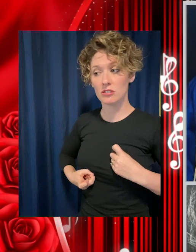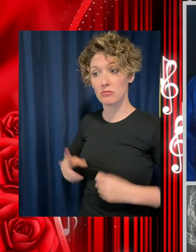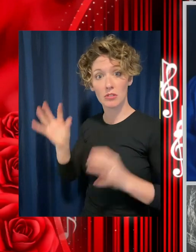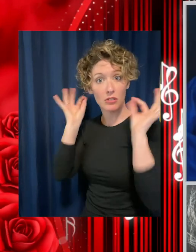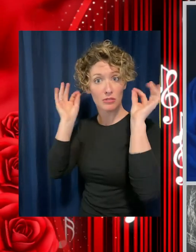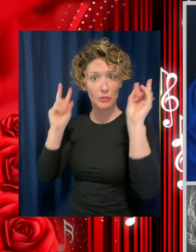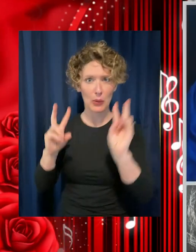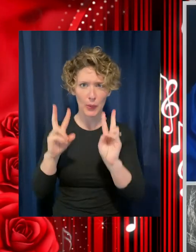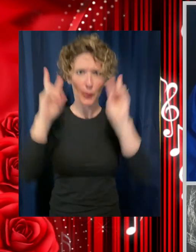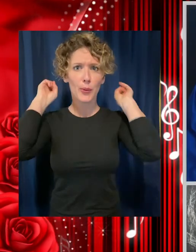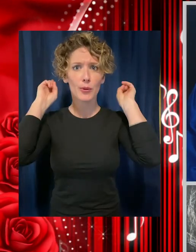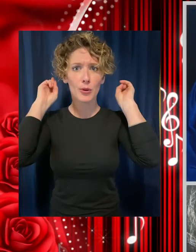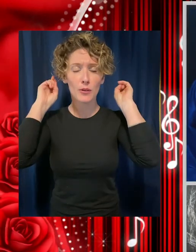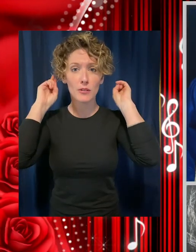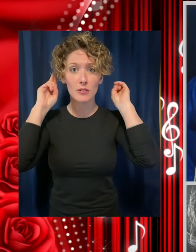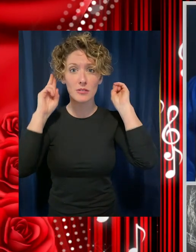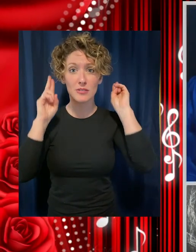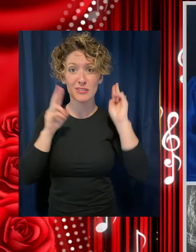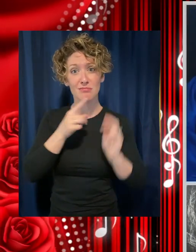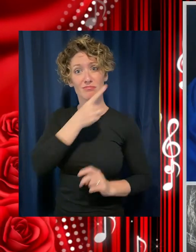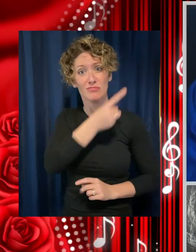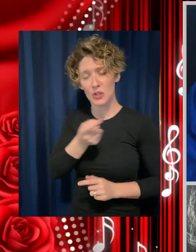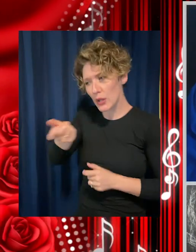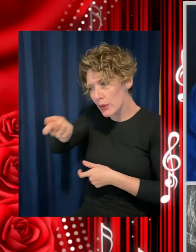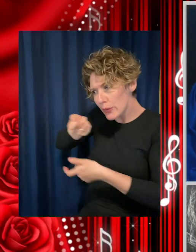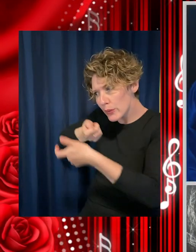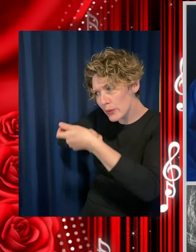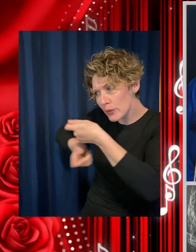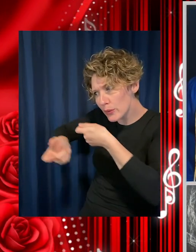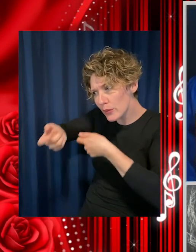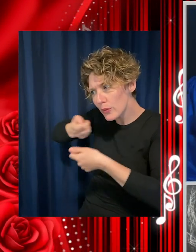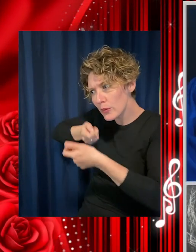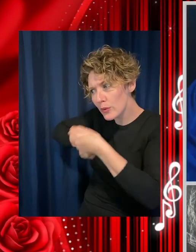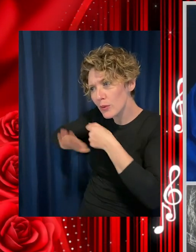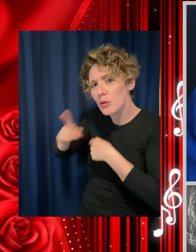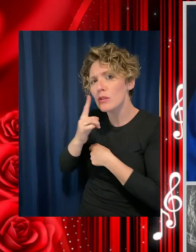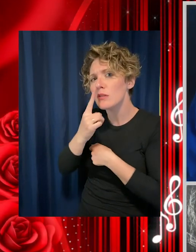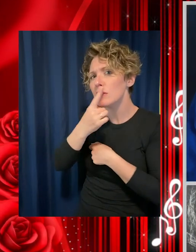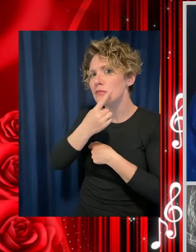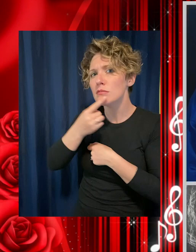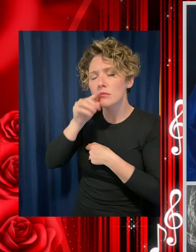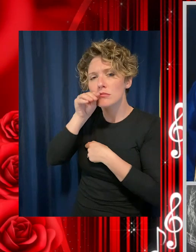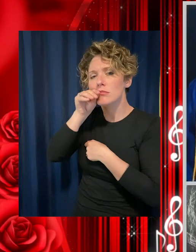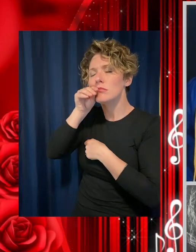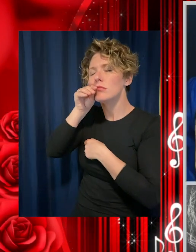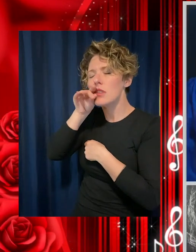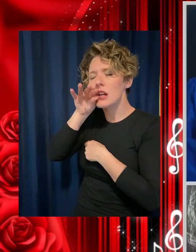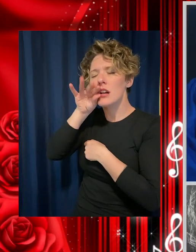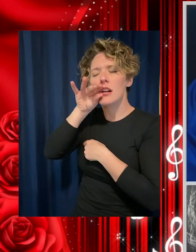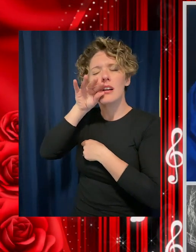hair from your lips, she drew the hallelujah.